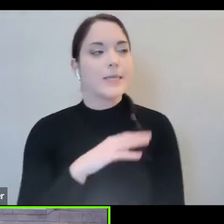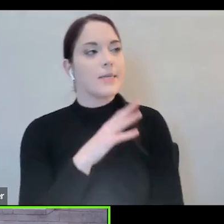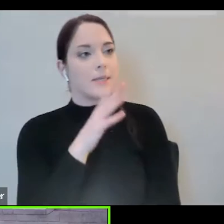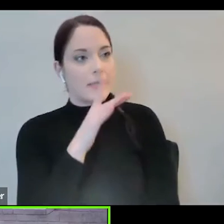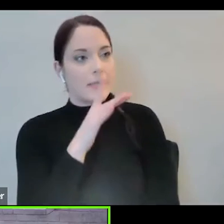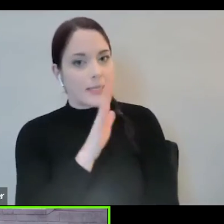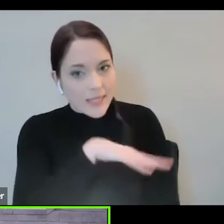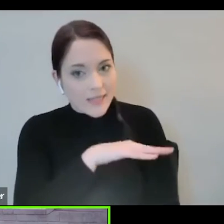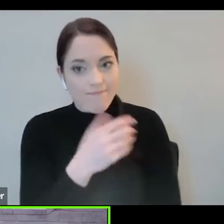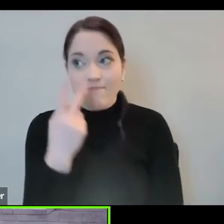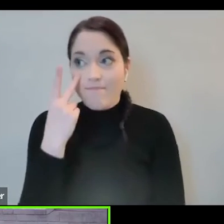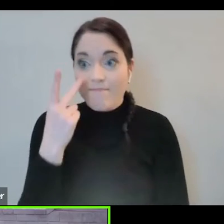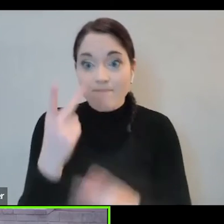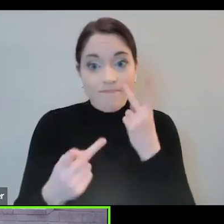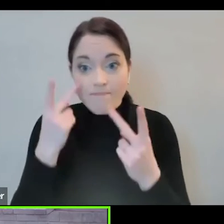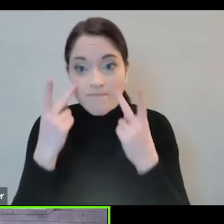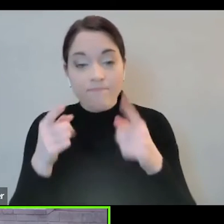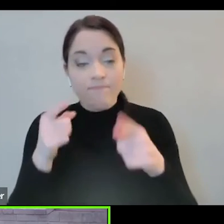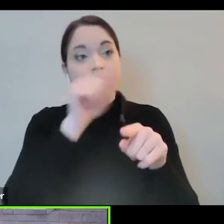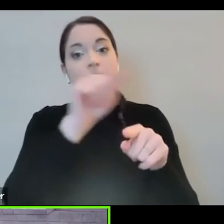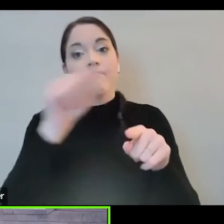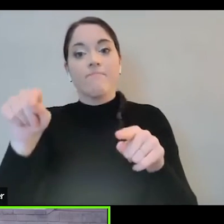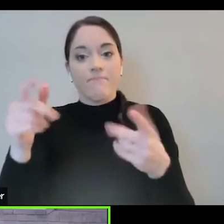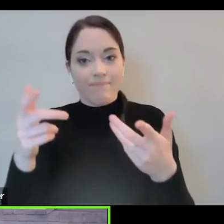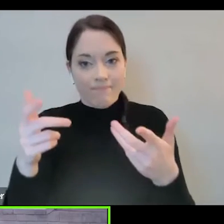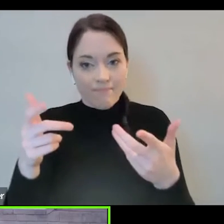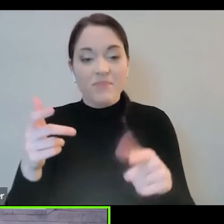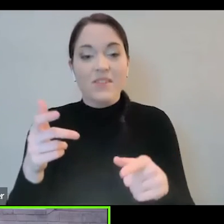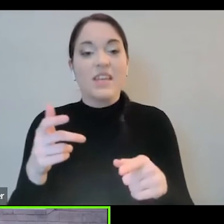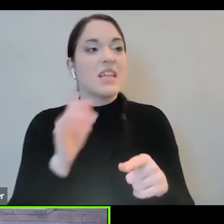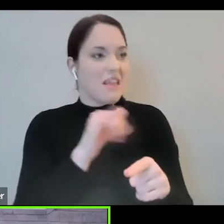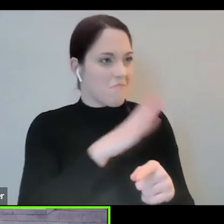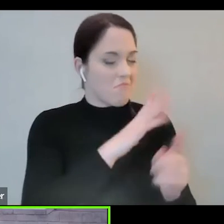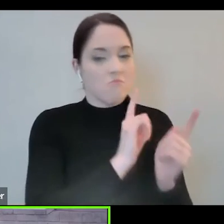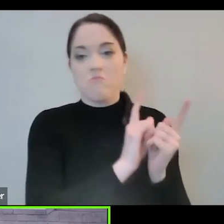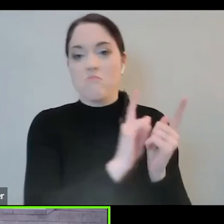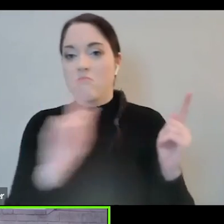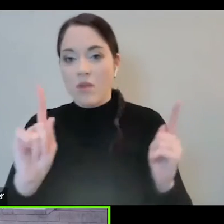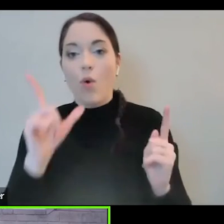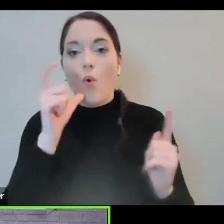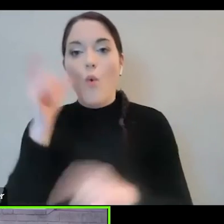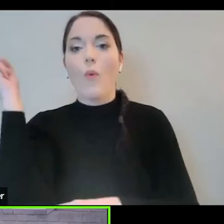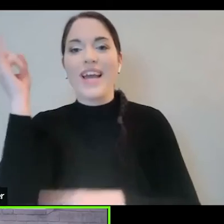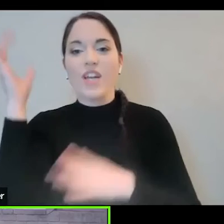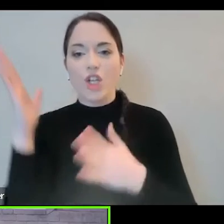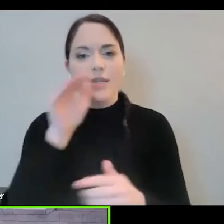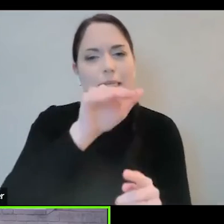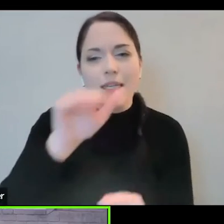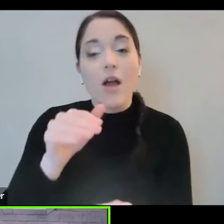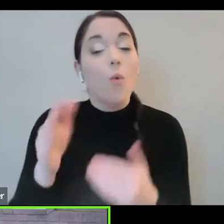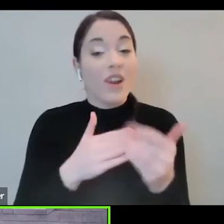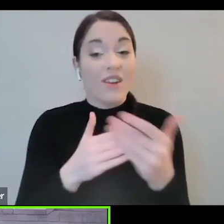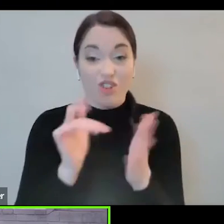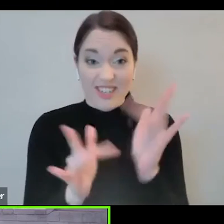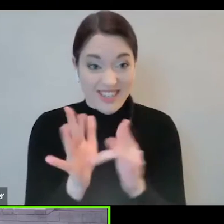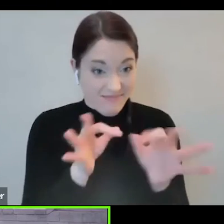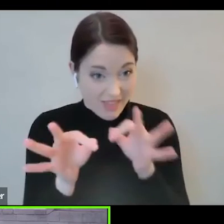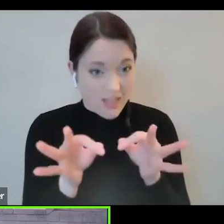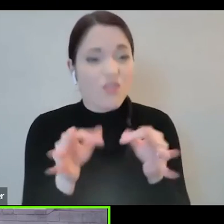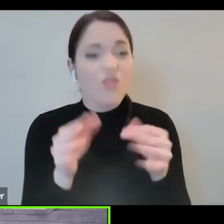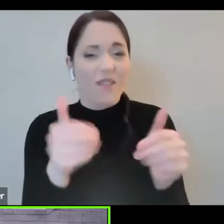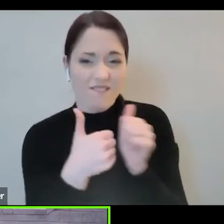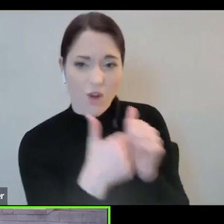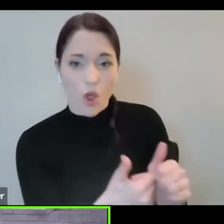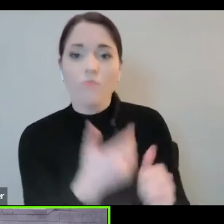waiting on tables, "Do whatever Jesus tells you." As prescribed for Jewish ceremonial